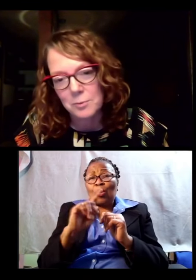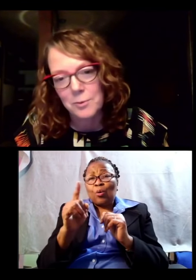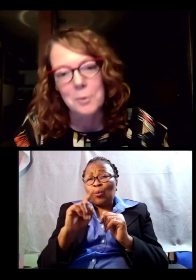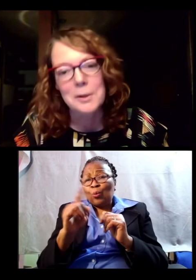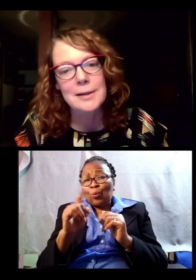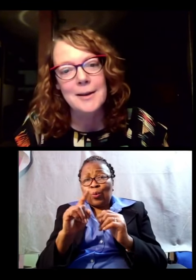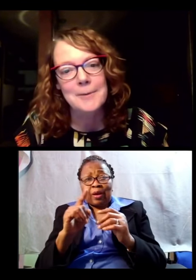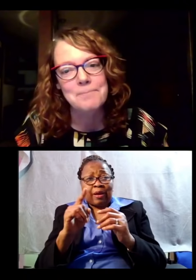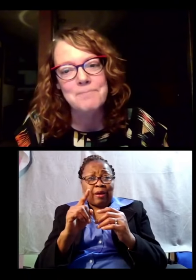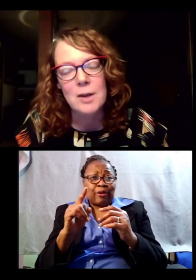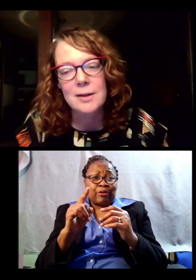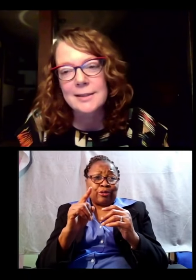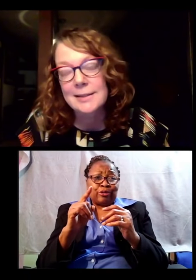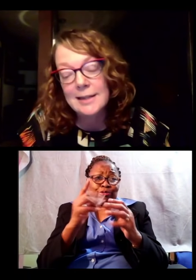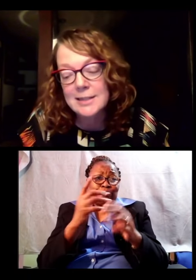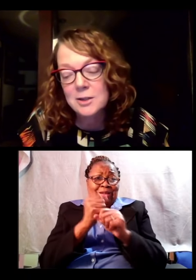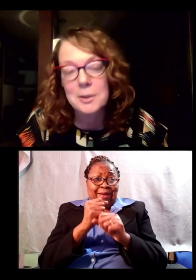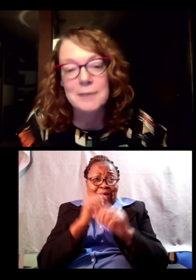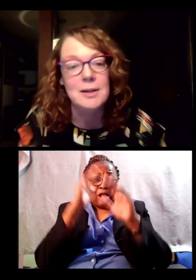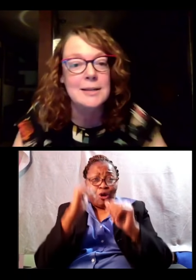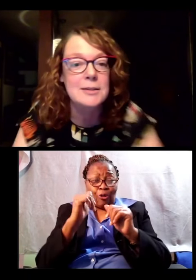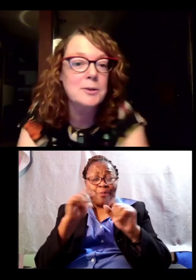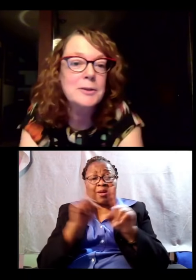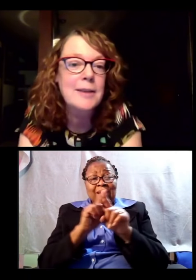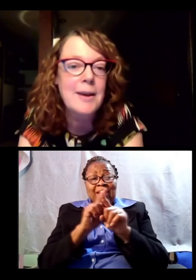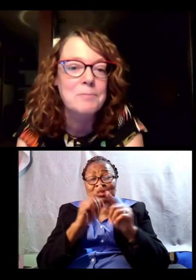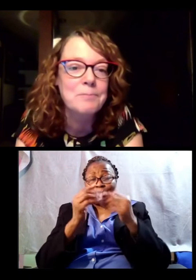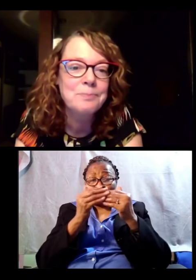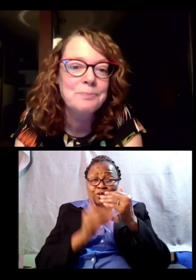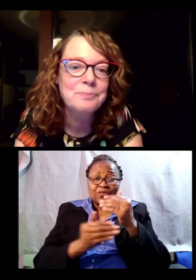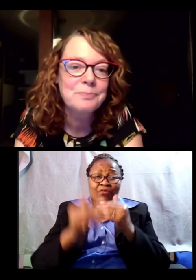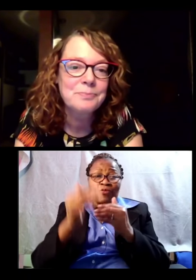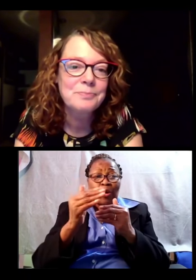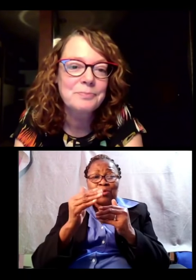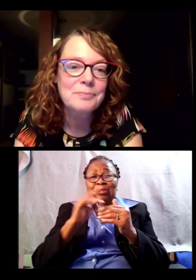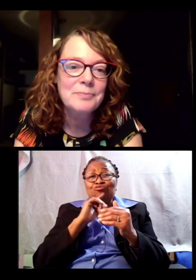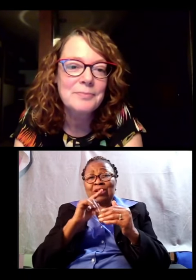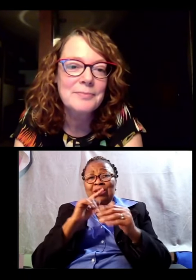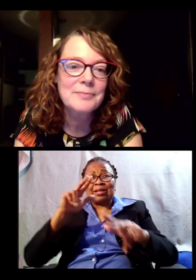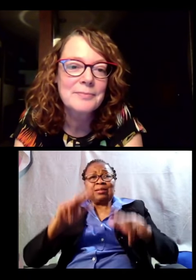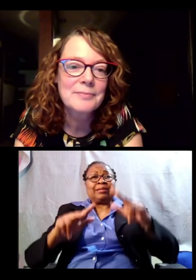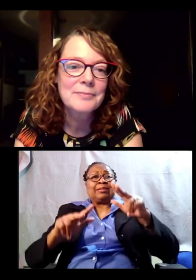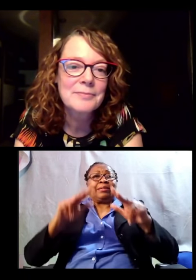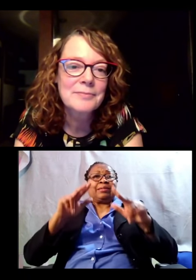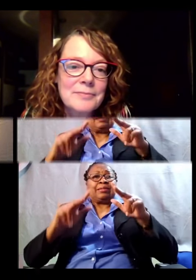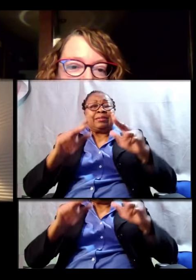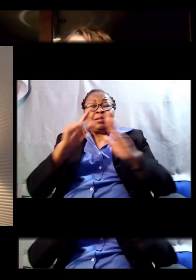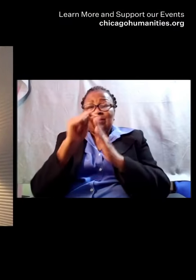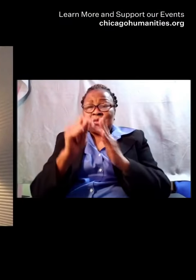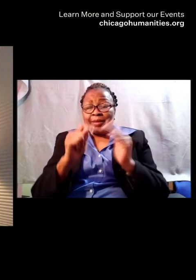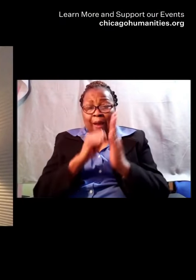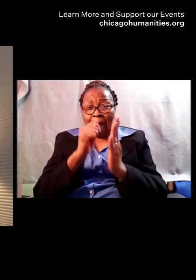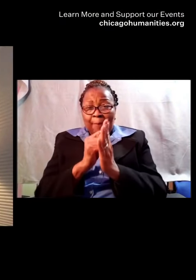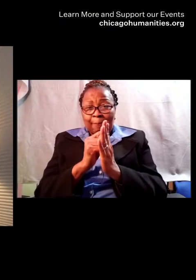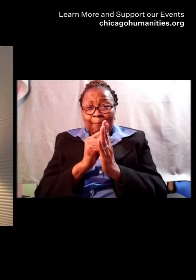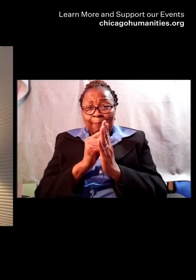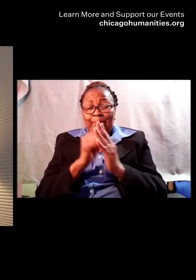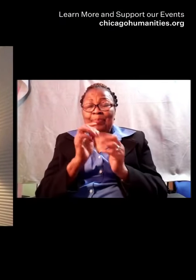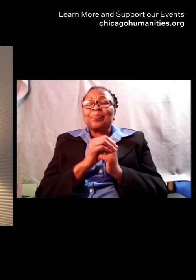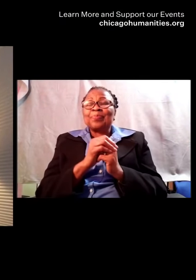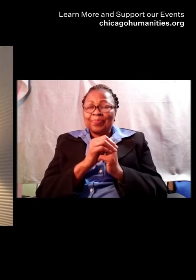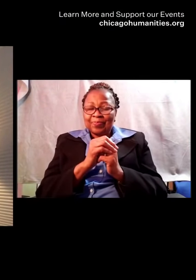we move forward in a continuing, very uncertain time? Yeah, so right now I'm